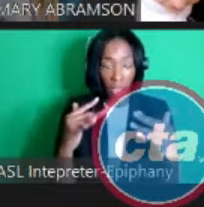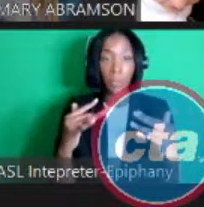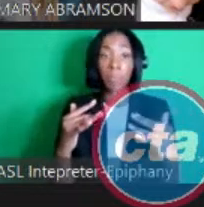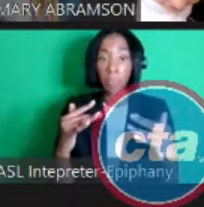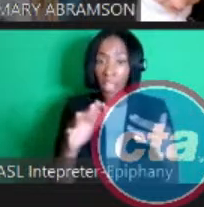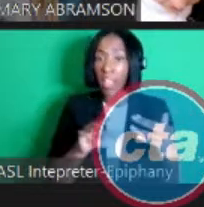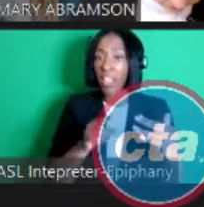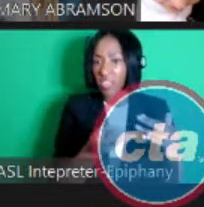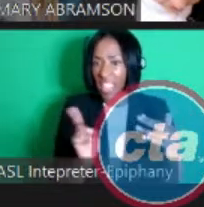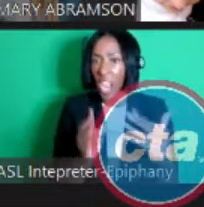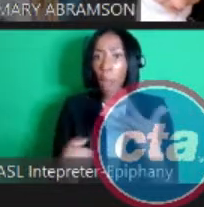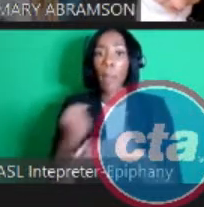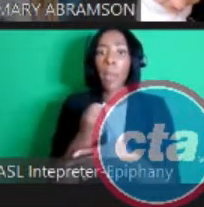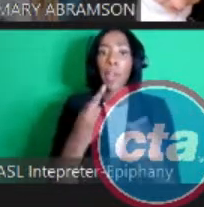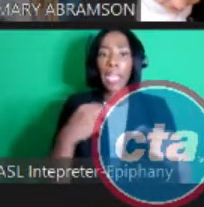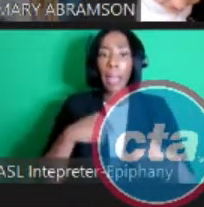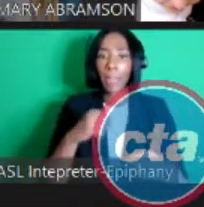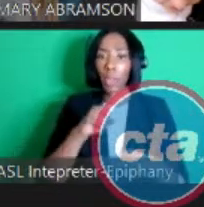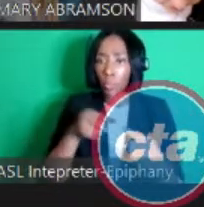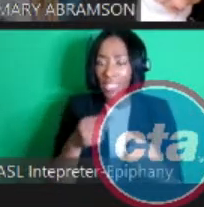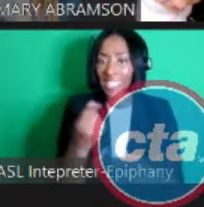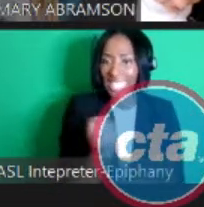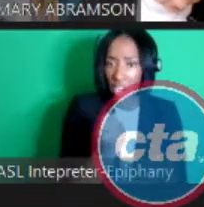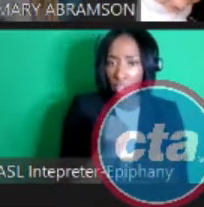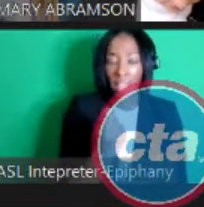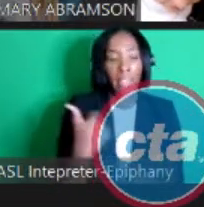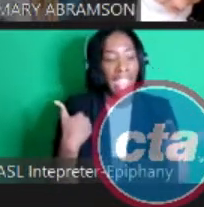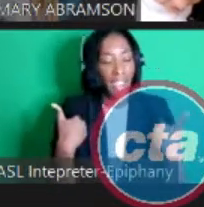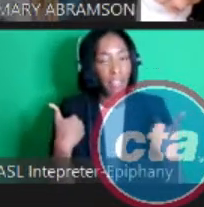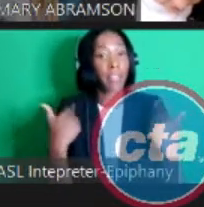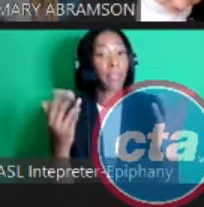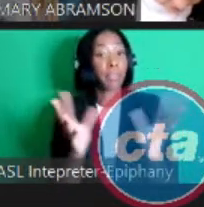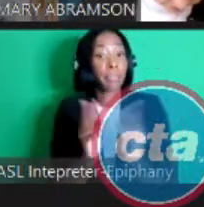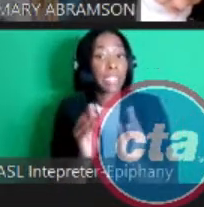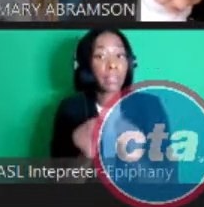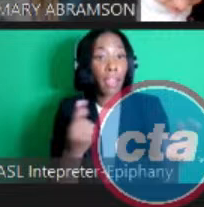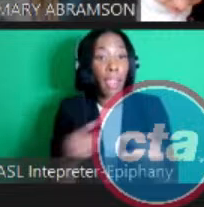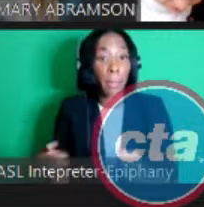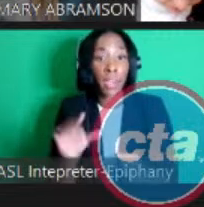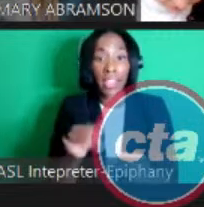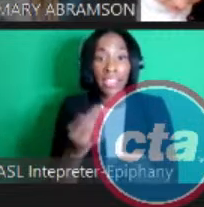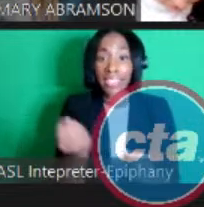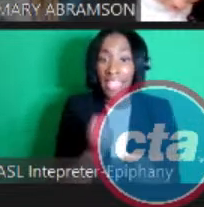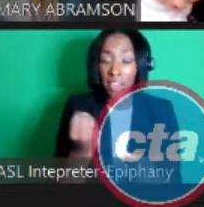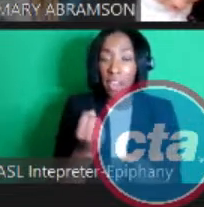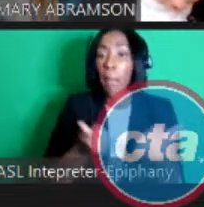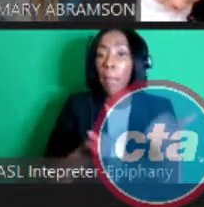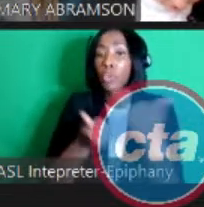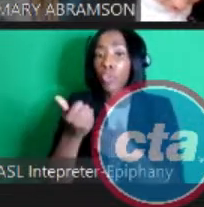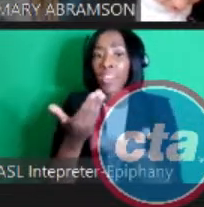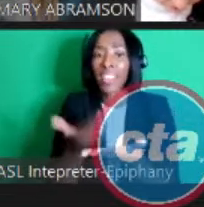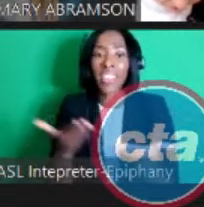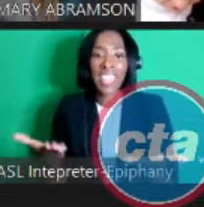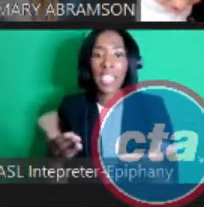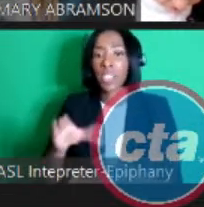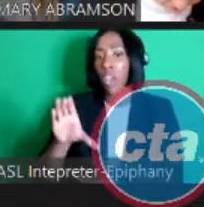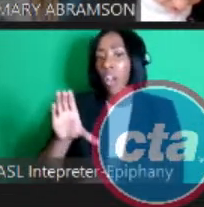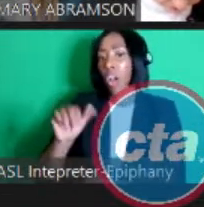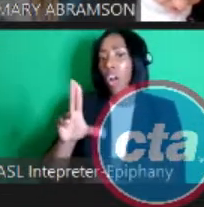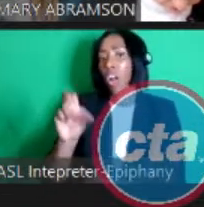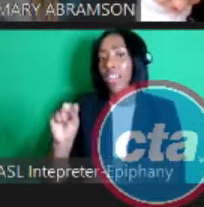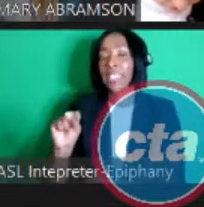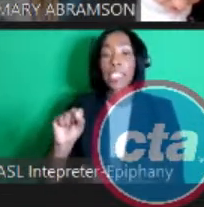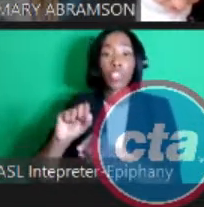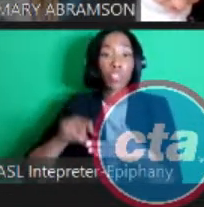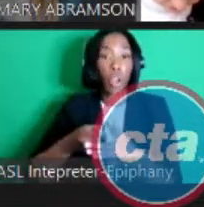are primarily coming in on Saturday. They have some meetings held on that Saturday. The majority of things, the caucuses start on